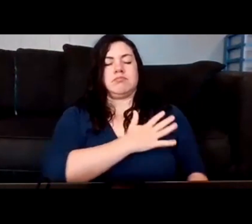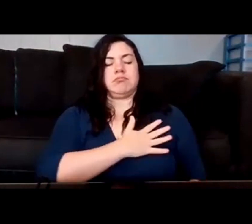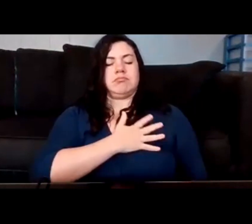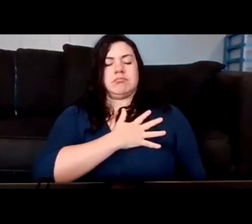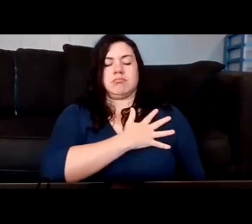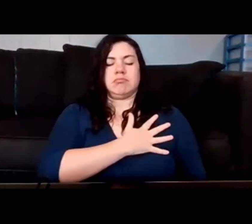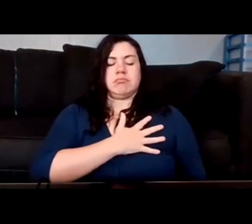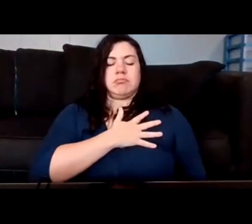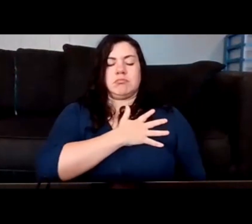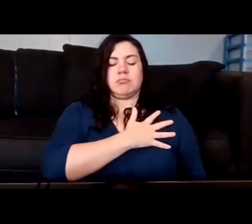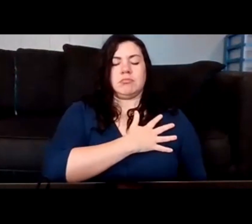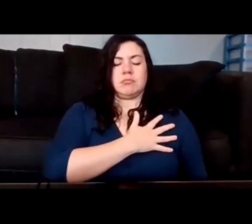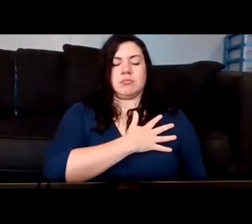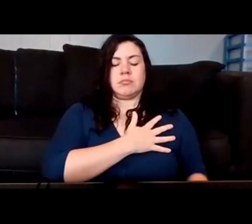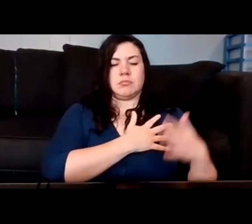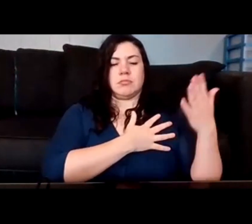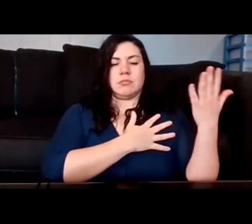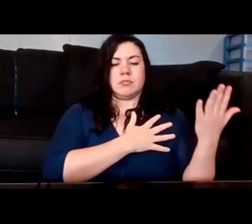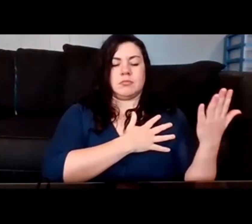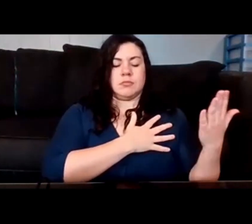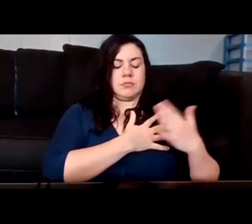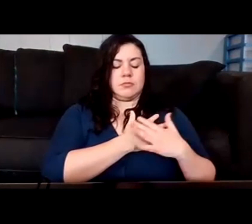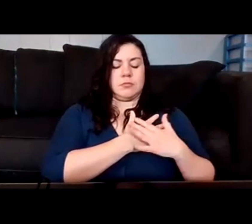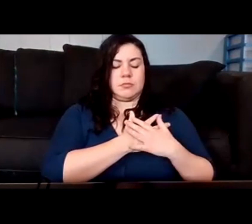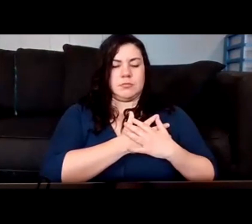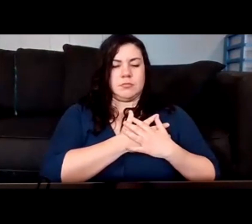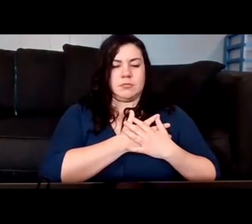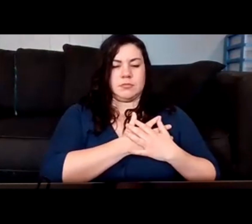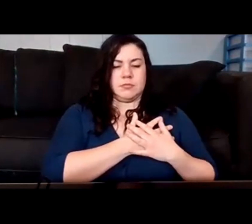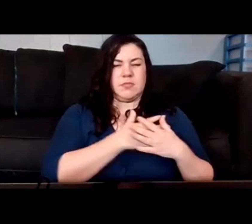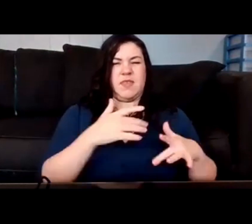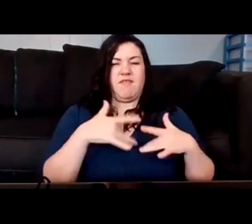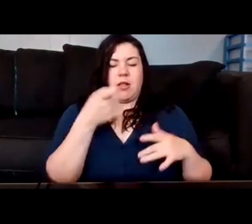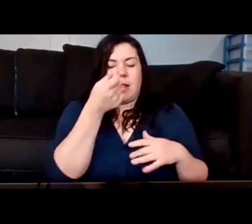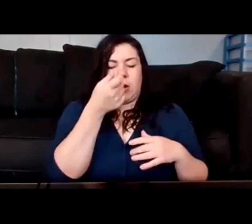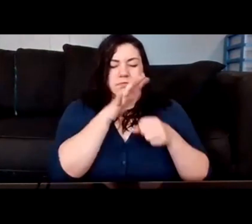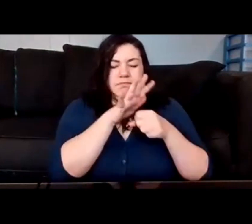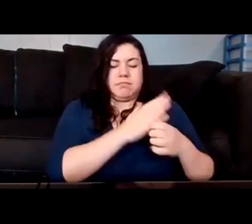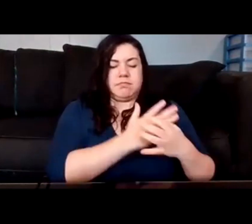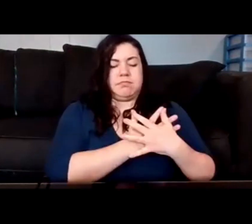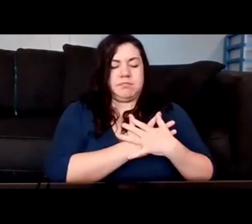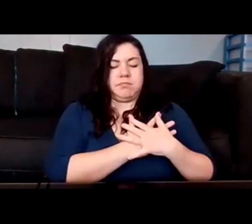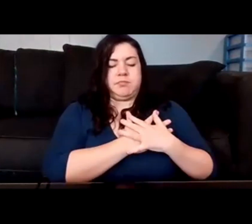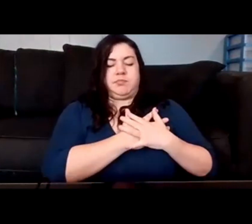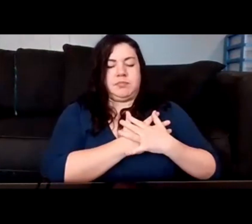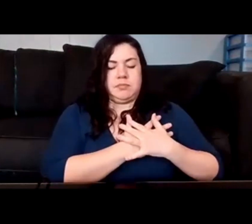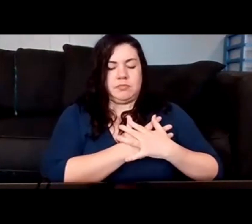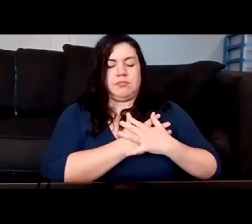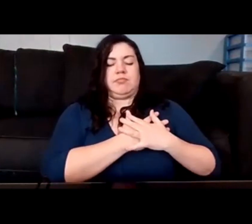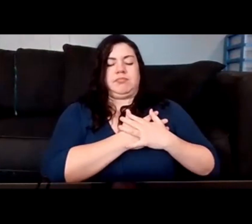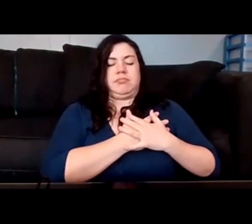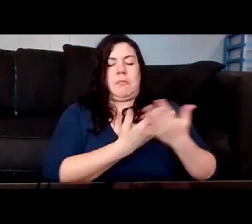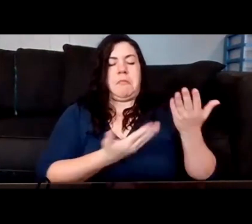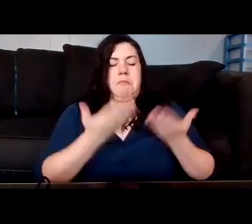And then take your other hand and just cover that hand and just give a little pressure, both hands kind of pressing in, maybe even circling around the